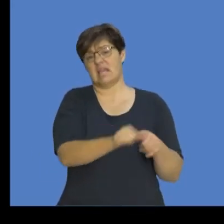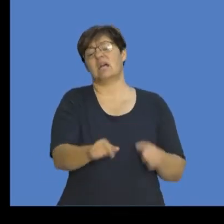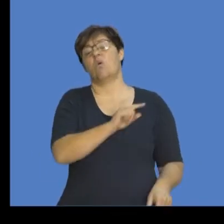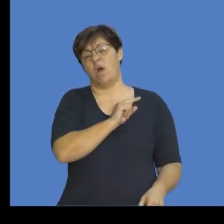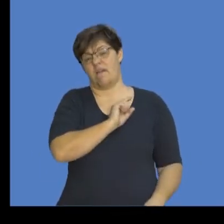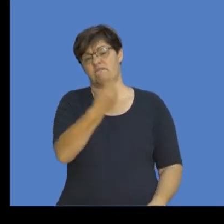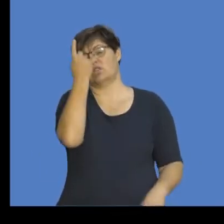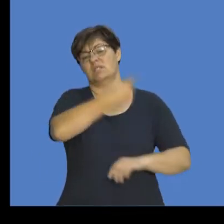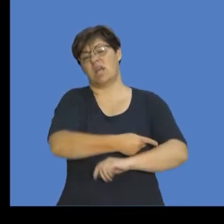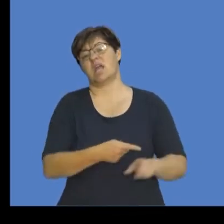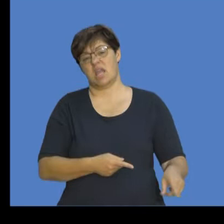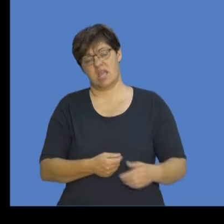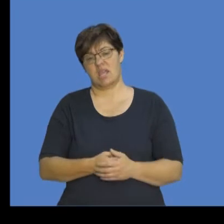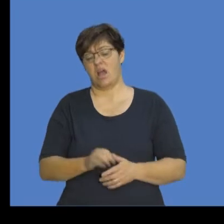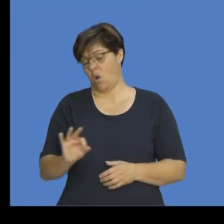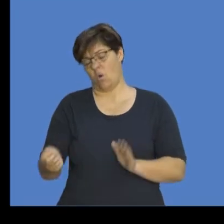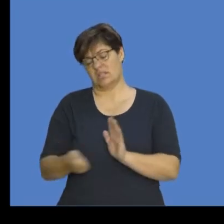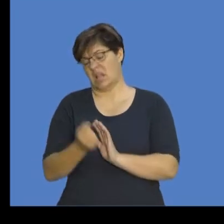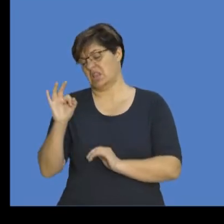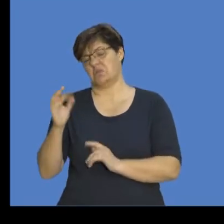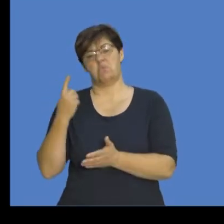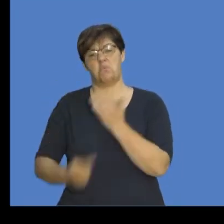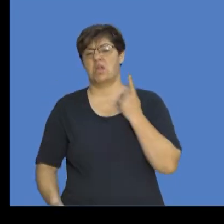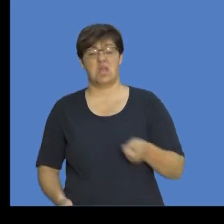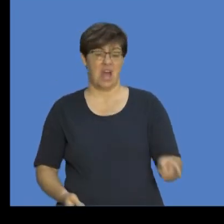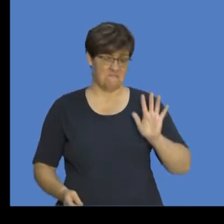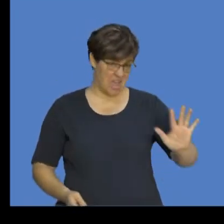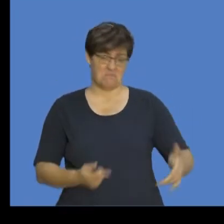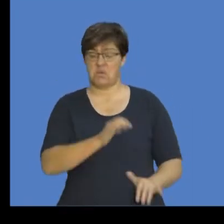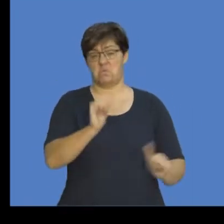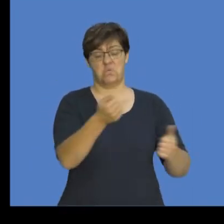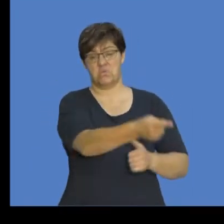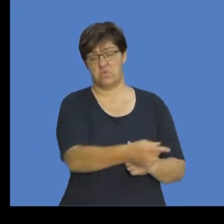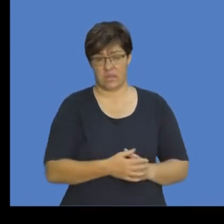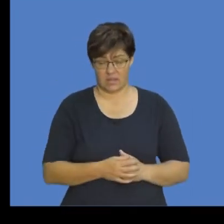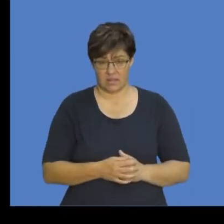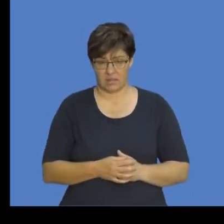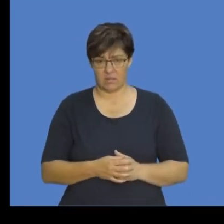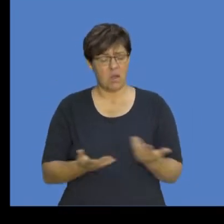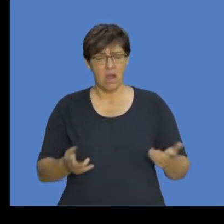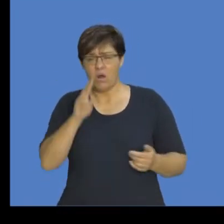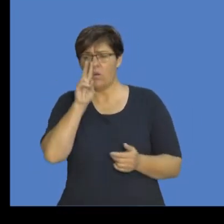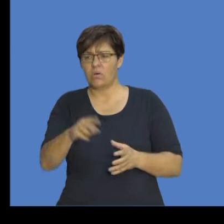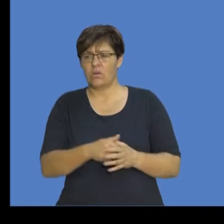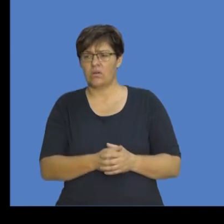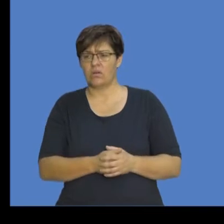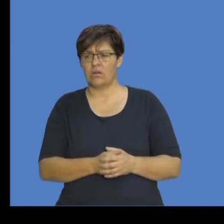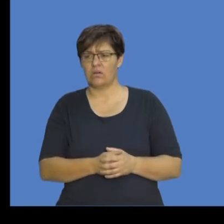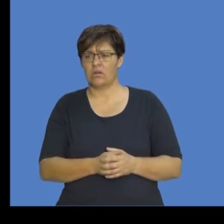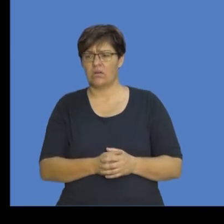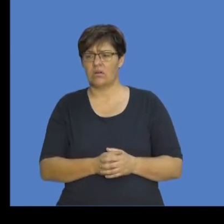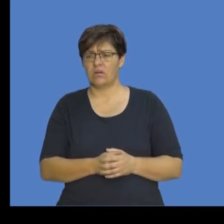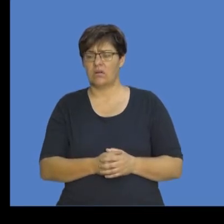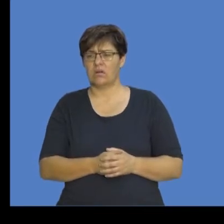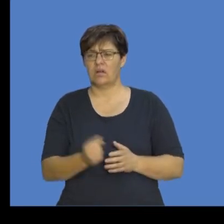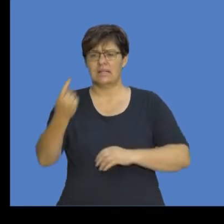on day 1, Jamie, you sold 3, Matt 5. But also, if you look at day